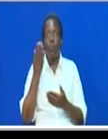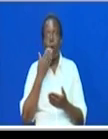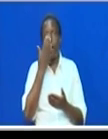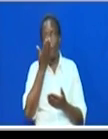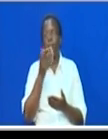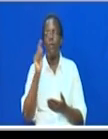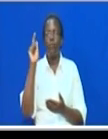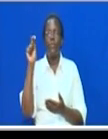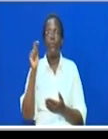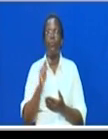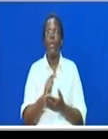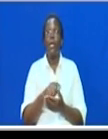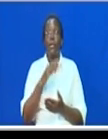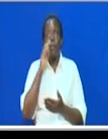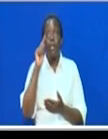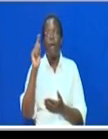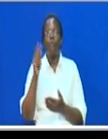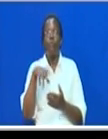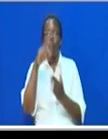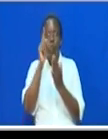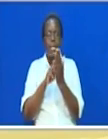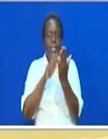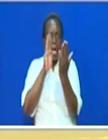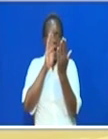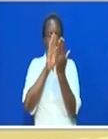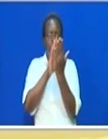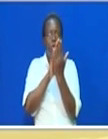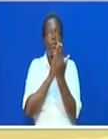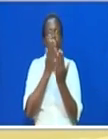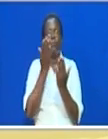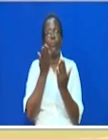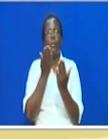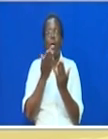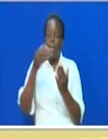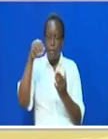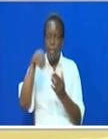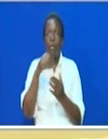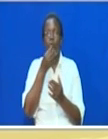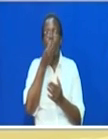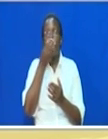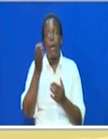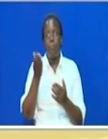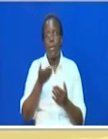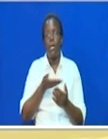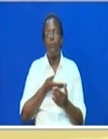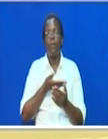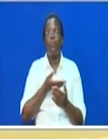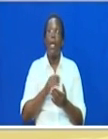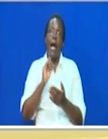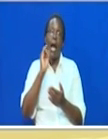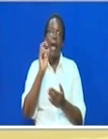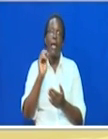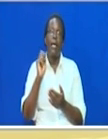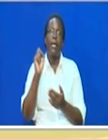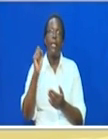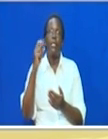therefore, what will be my approach? In this meal that I've been given, the meal is Irish